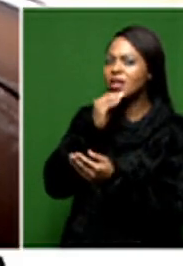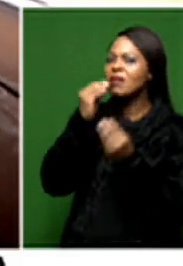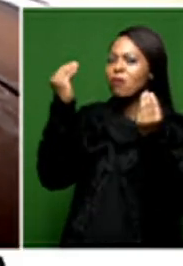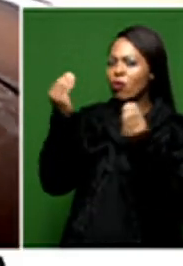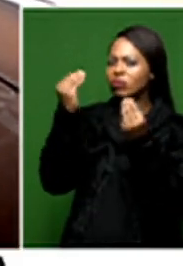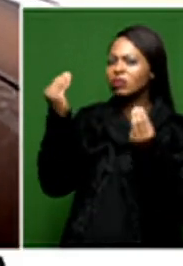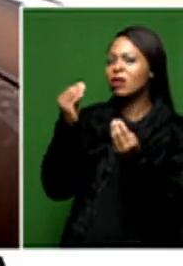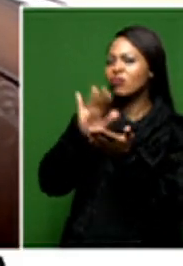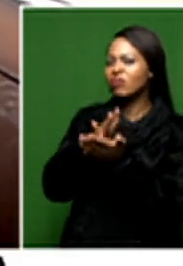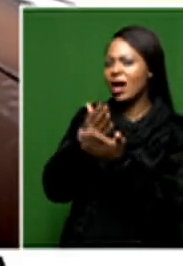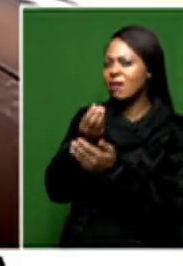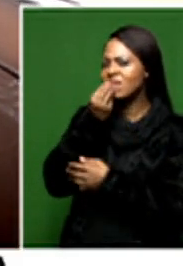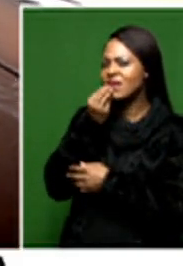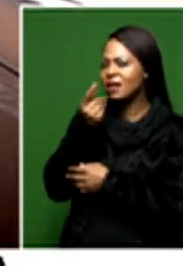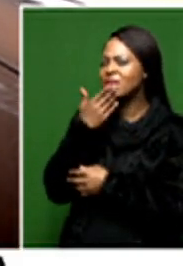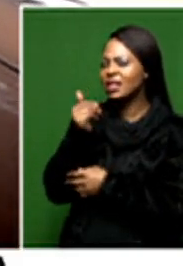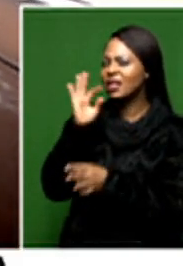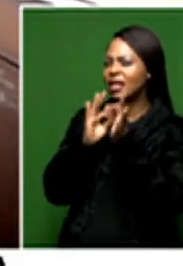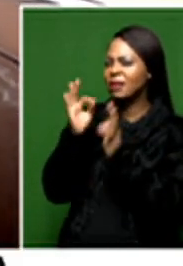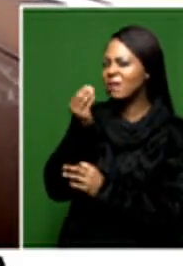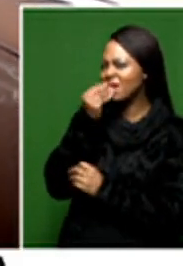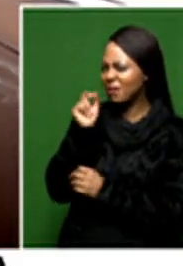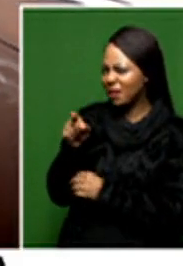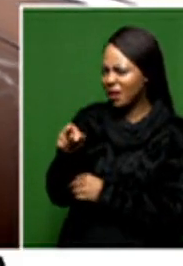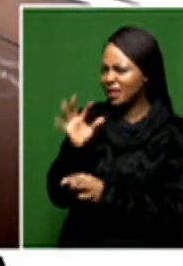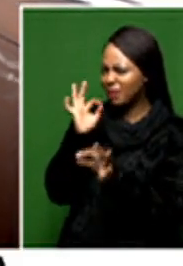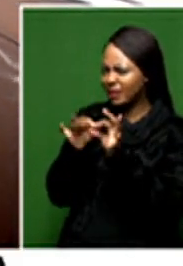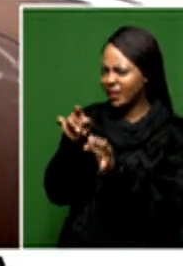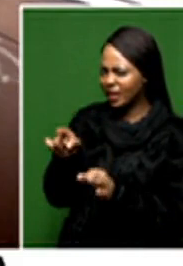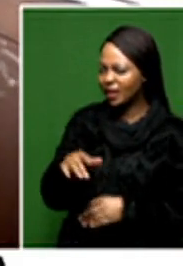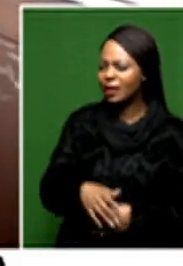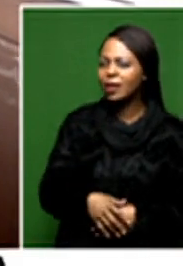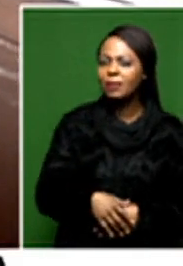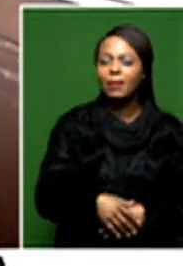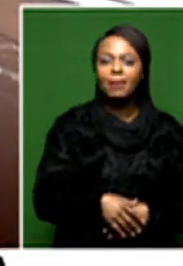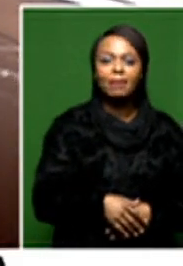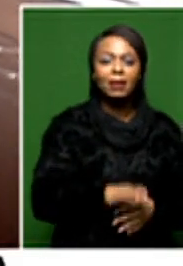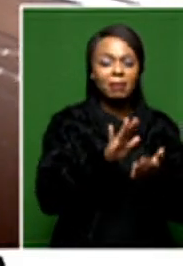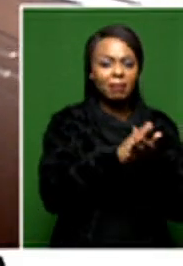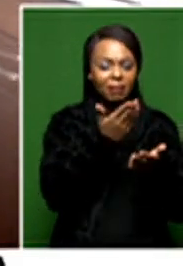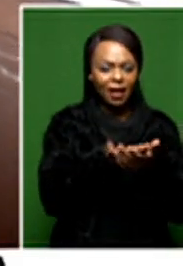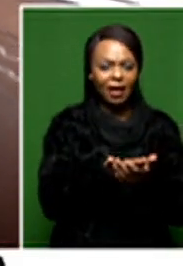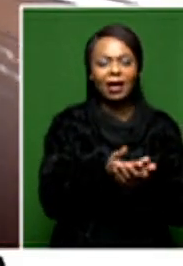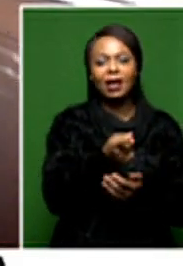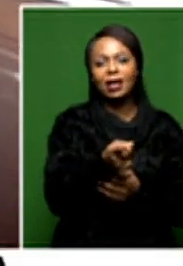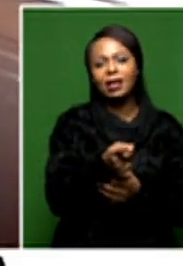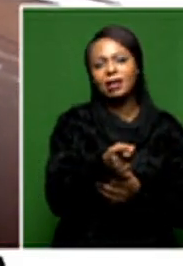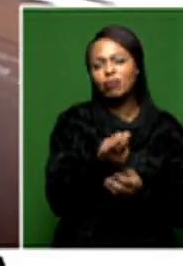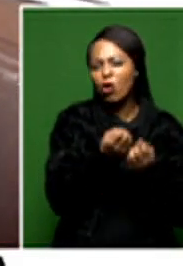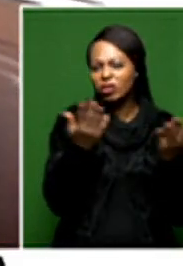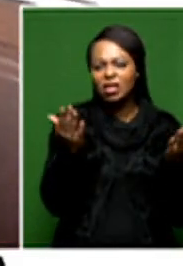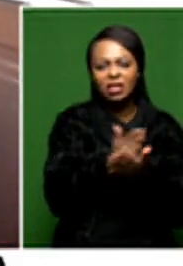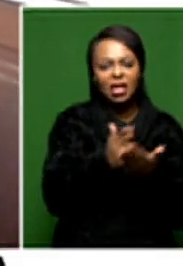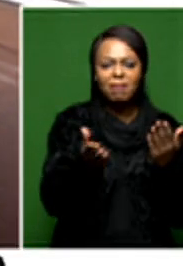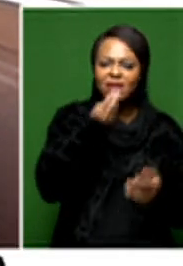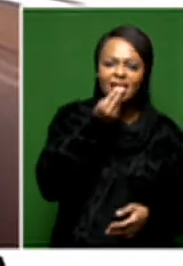in South Africa. Tell us more about this meal. Yeah, the braaibroodjie, we've all seen it at braai. Some of us eat it every day, some of